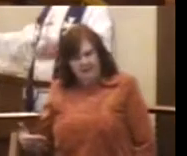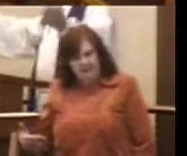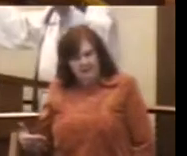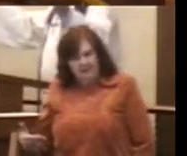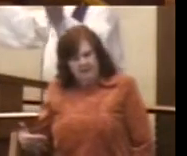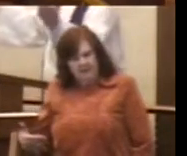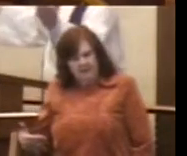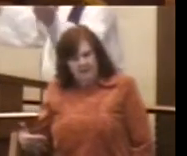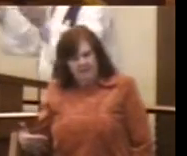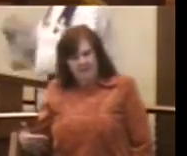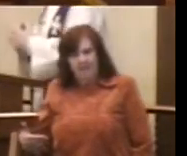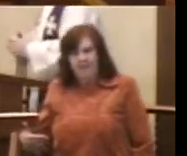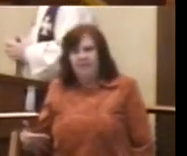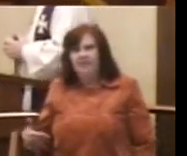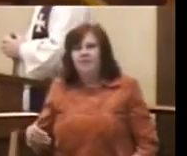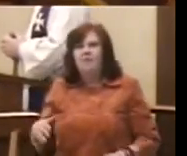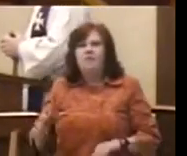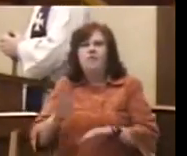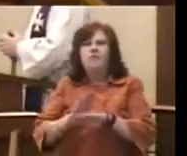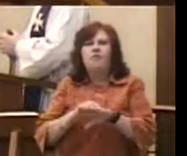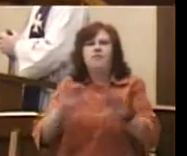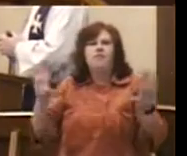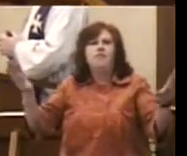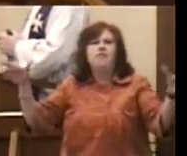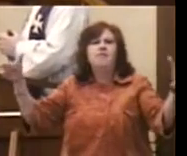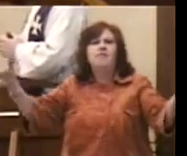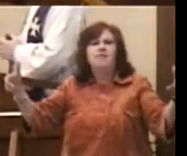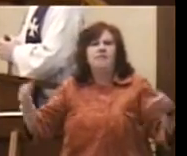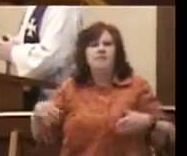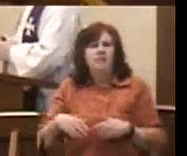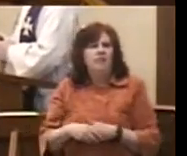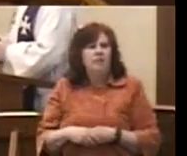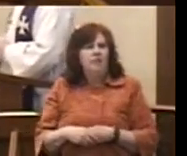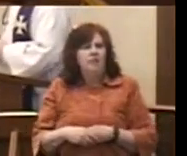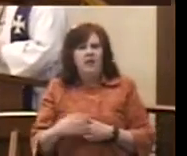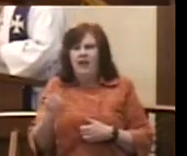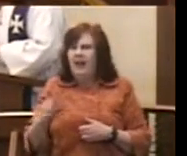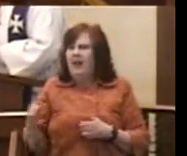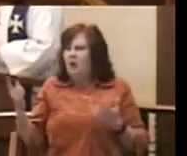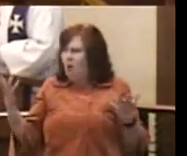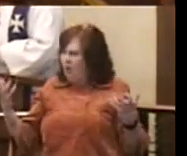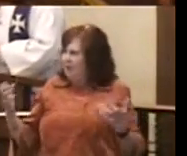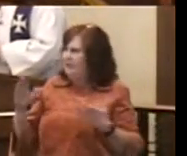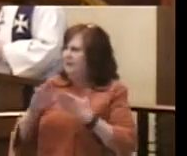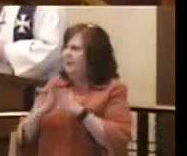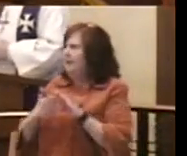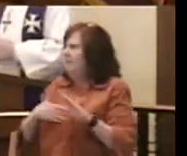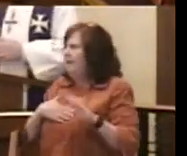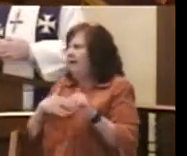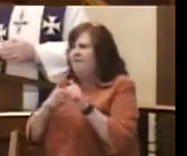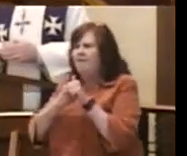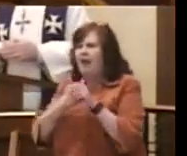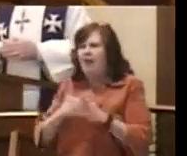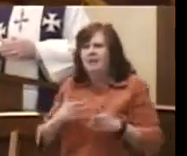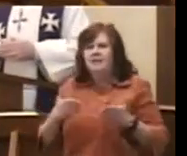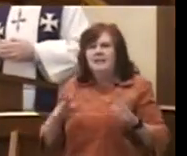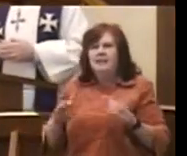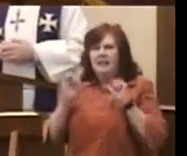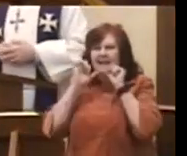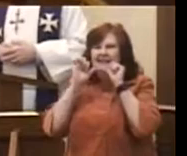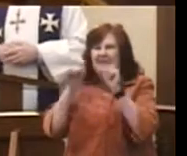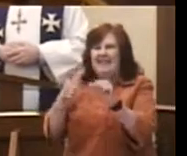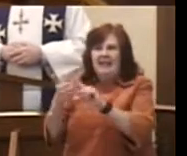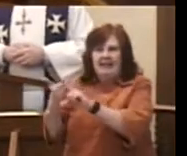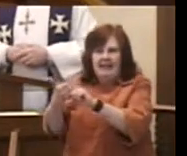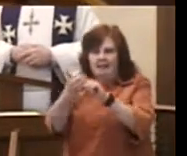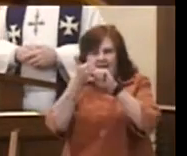He called the crowd with his disciples and said to him, "If any want to become my followers, let them deny themselves